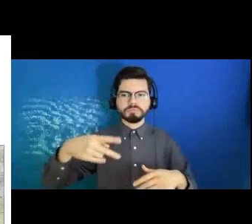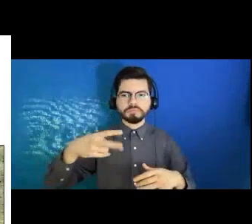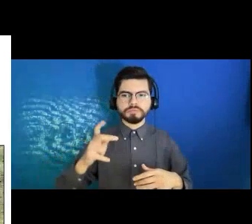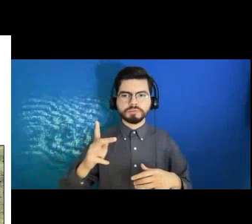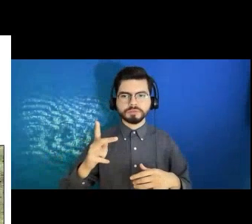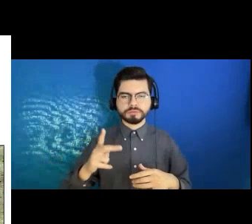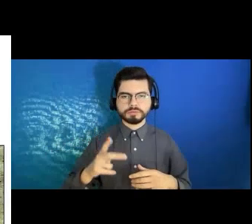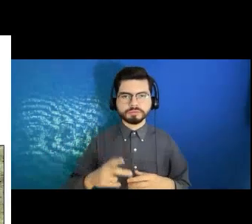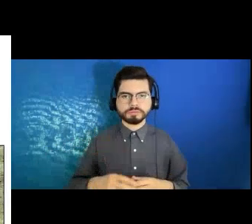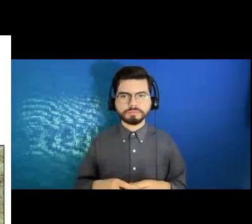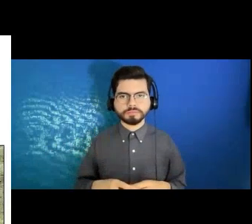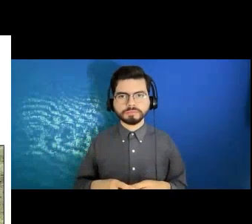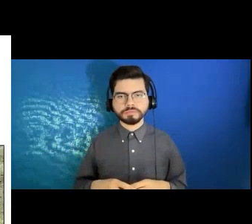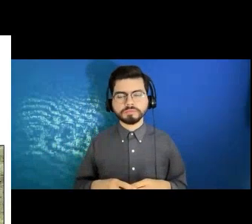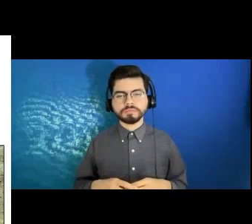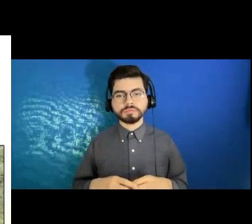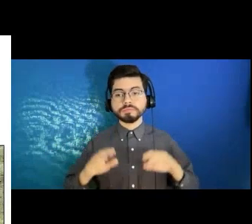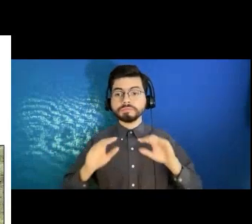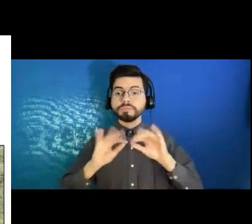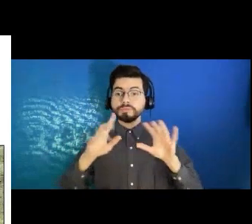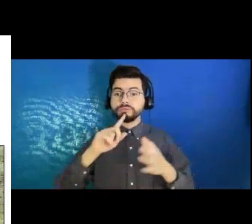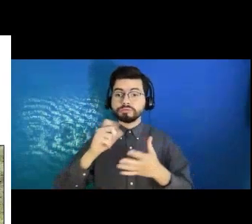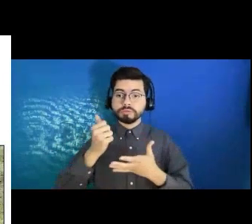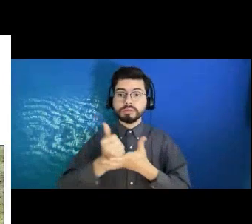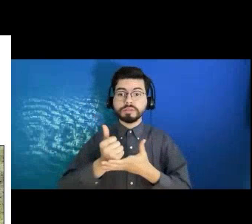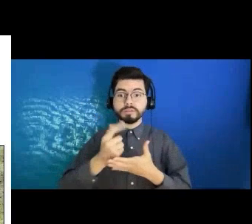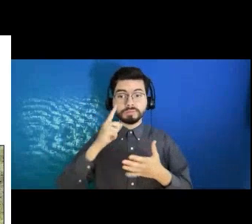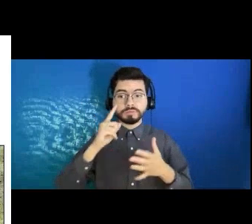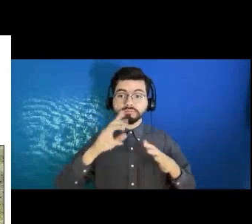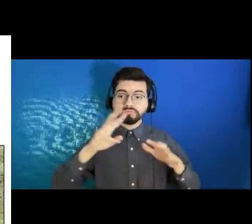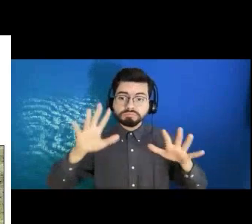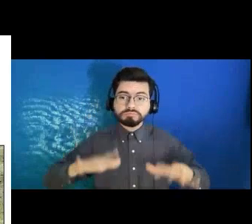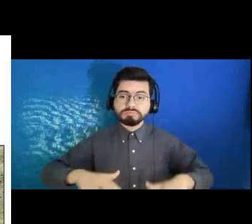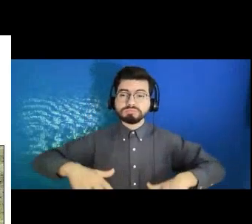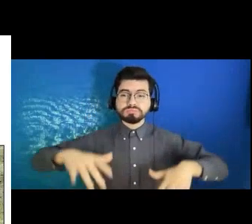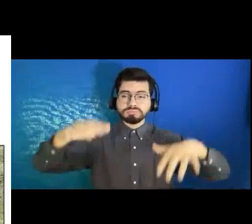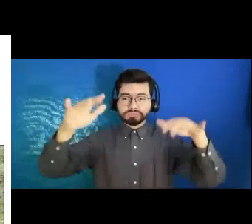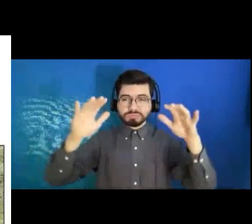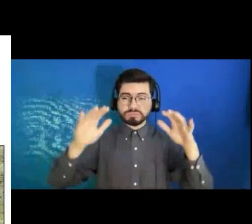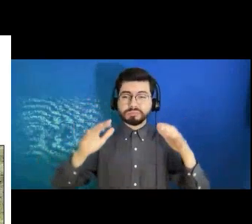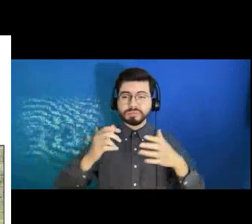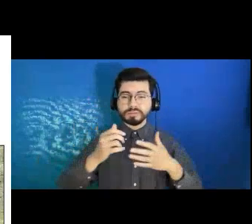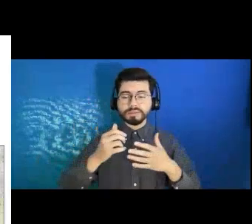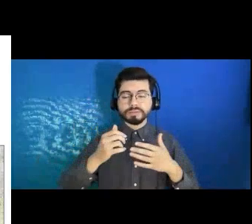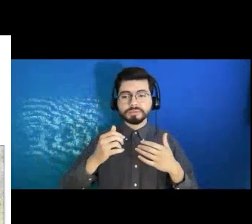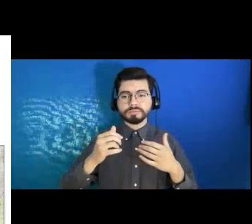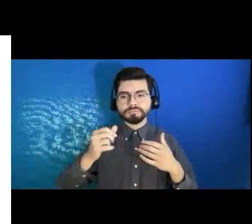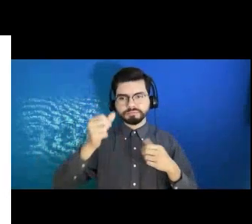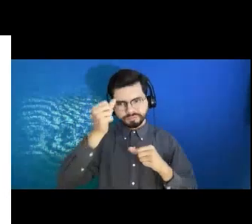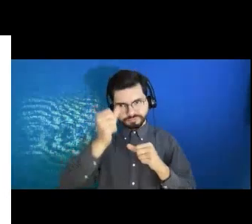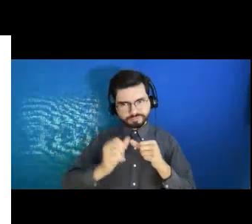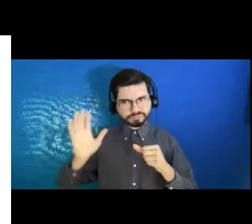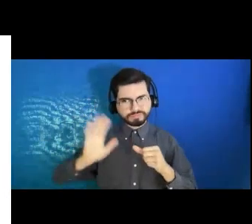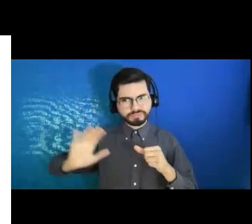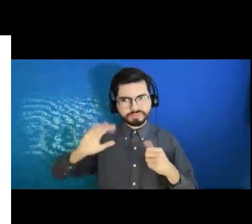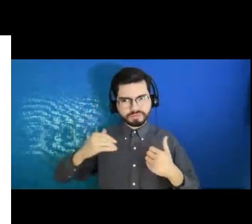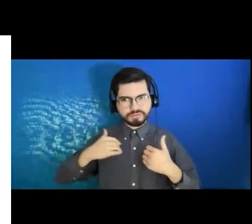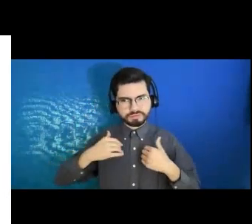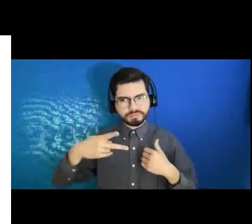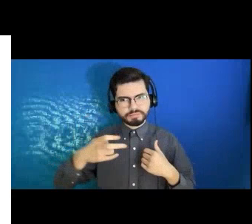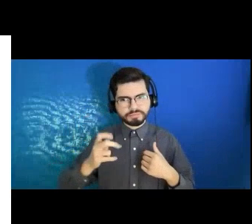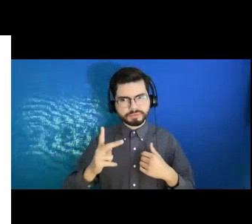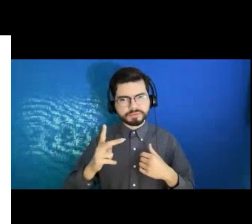they, and obviously that comes in handy when you have flood events like we had a couple years ago in the park. You can see here, this is